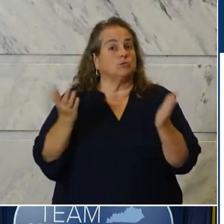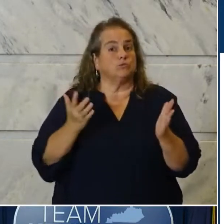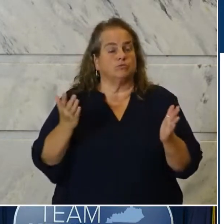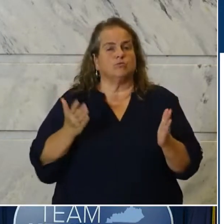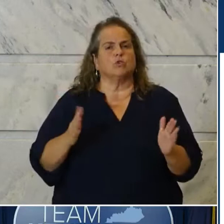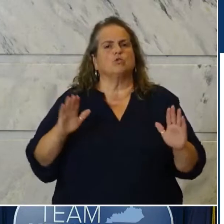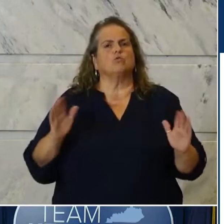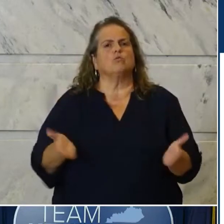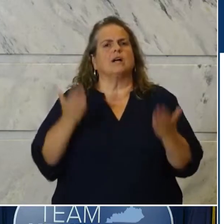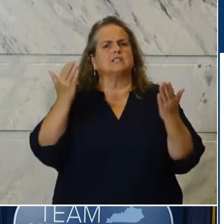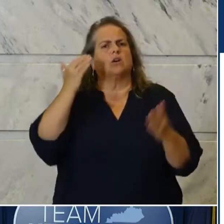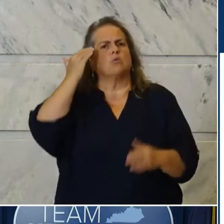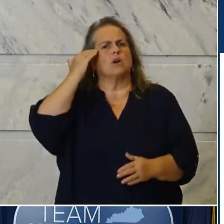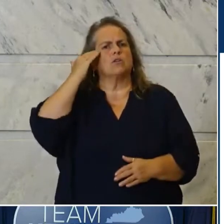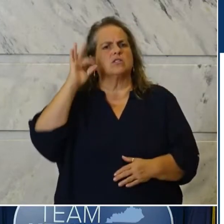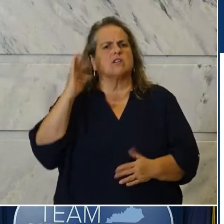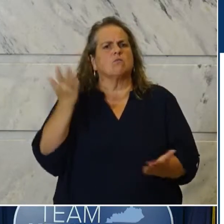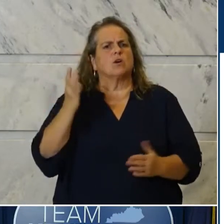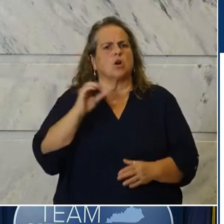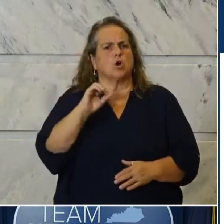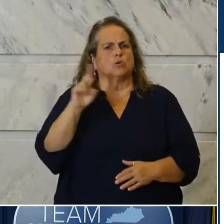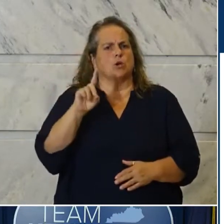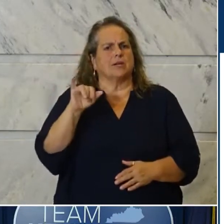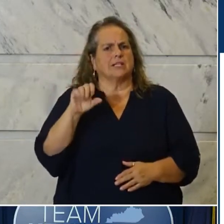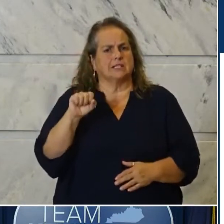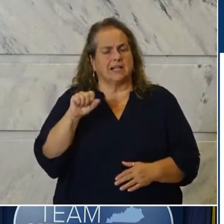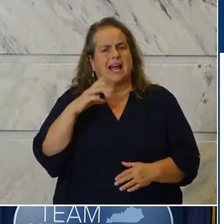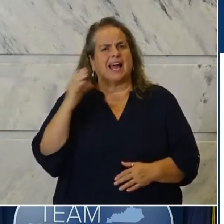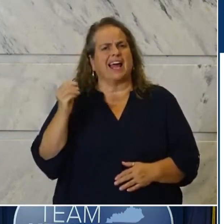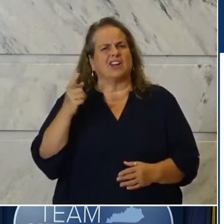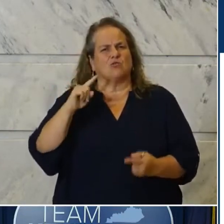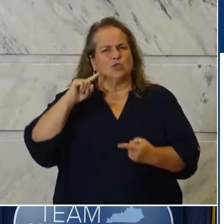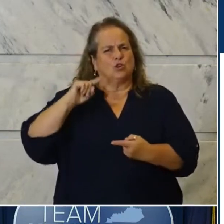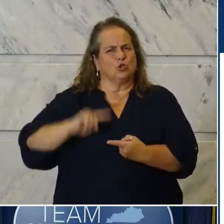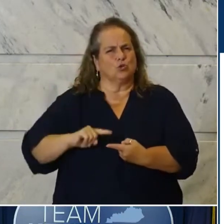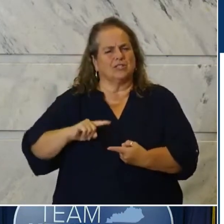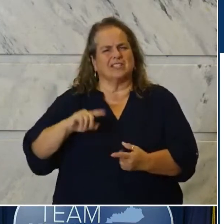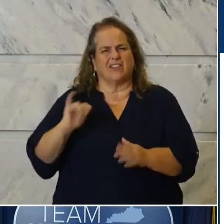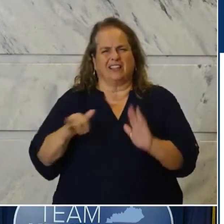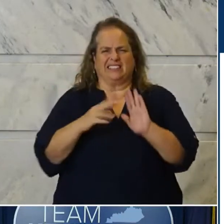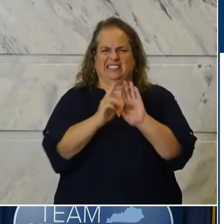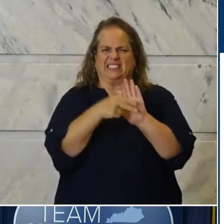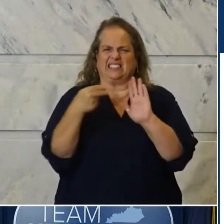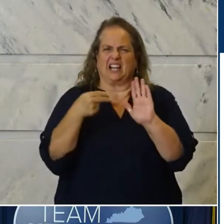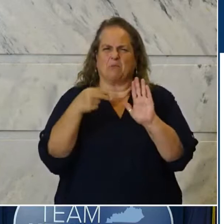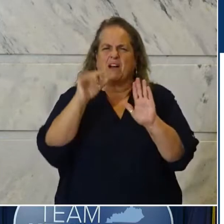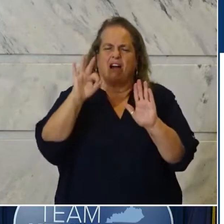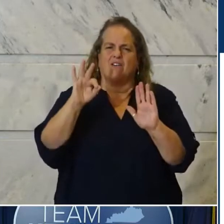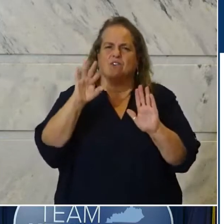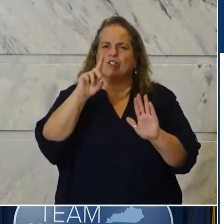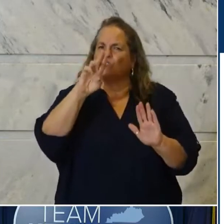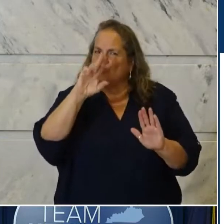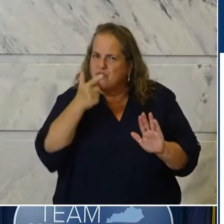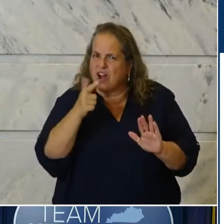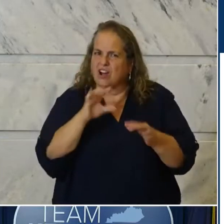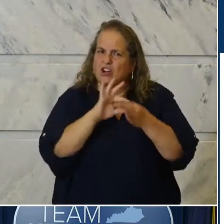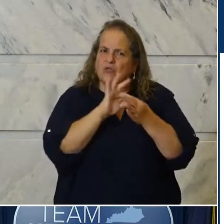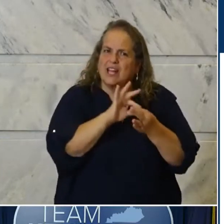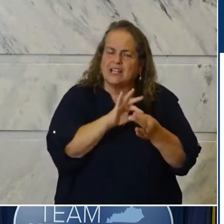awareness of overdoses, reduce the stigma of drug-related deaths, and acknowledge the grief felt